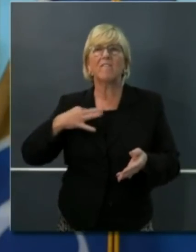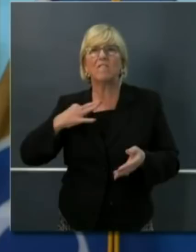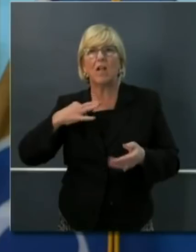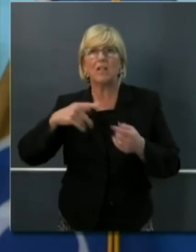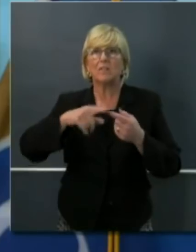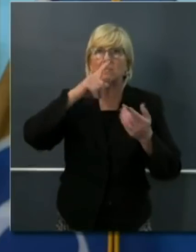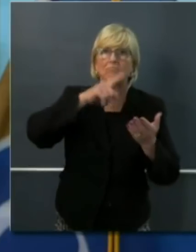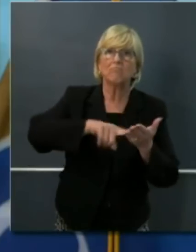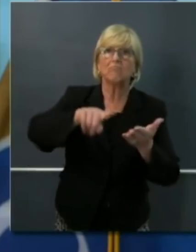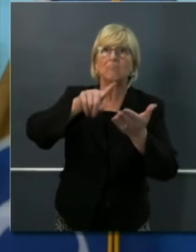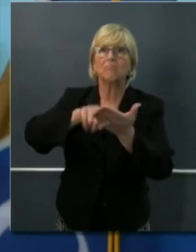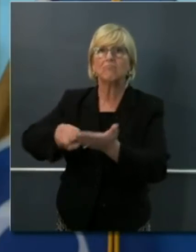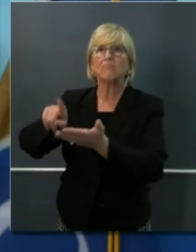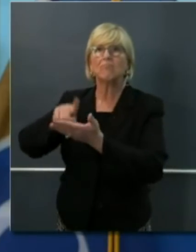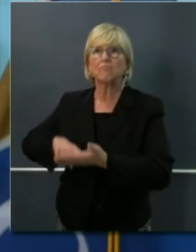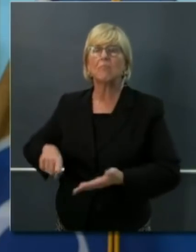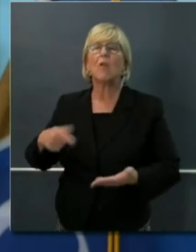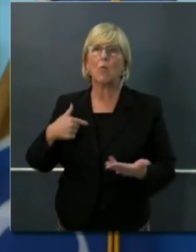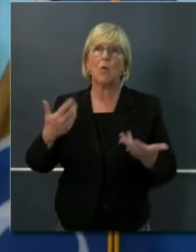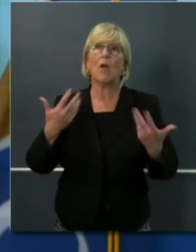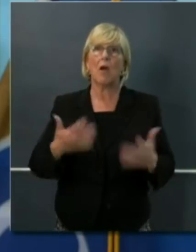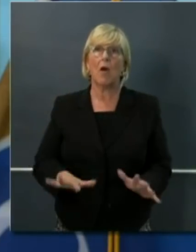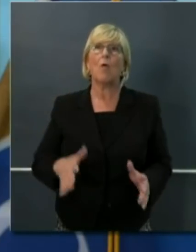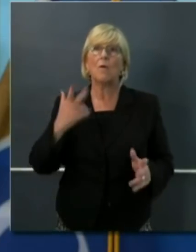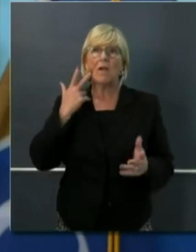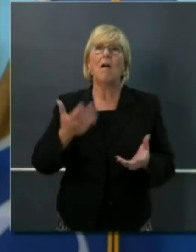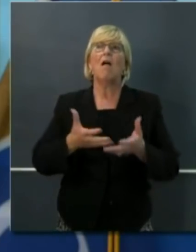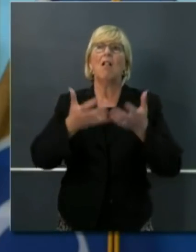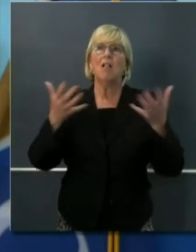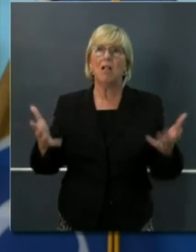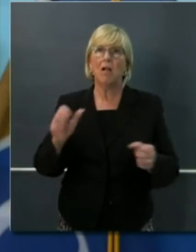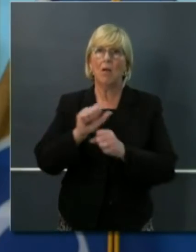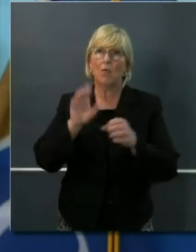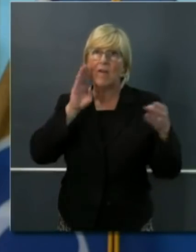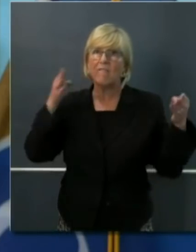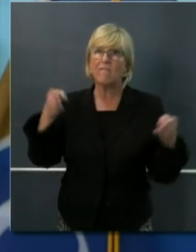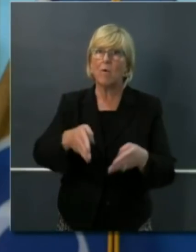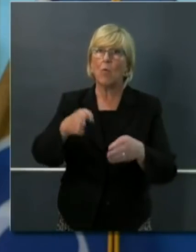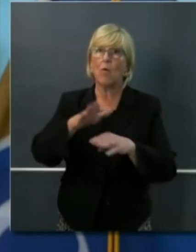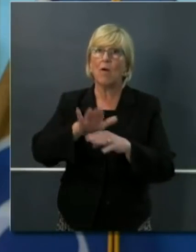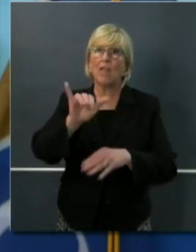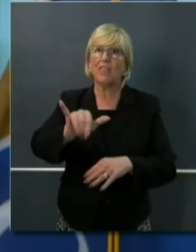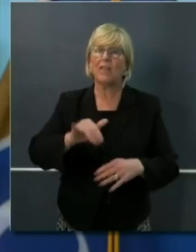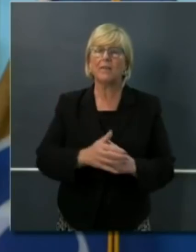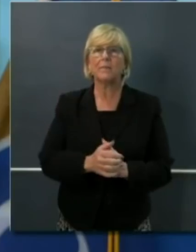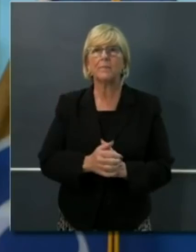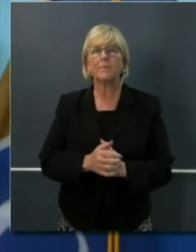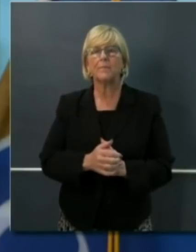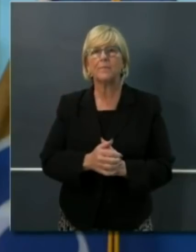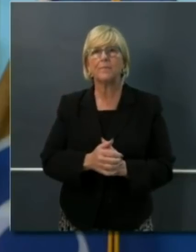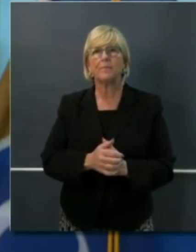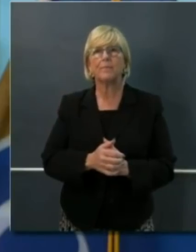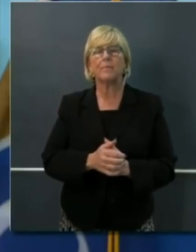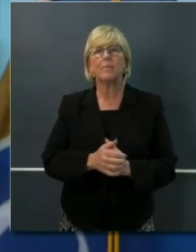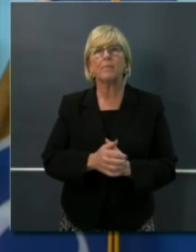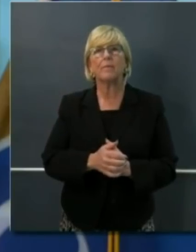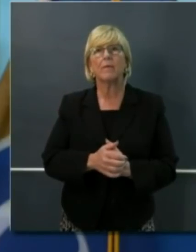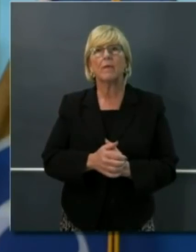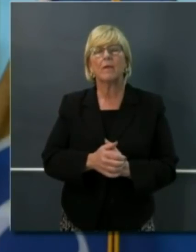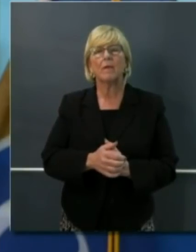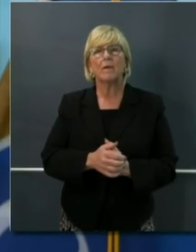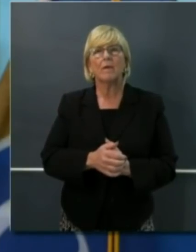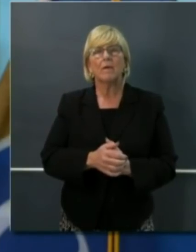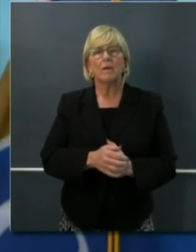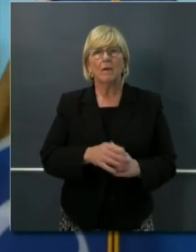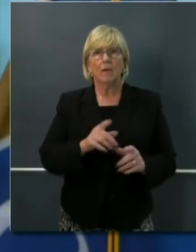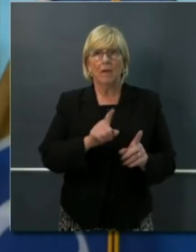taking shape, and we have already seen a lot of work done in that space. As it relates to the when, as I began